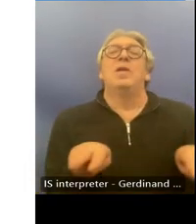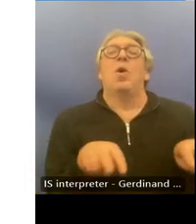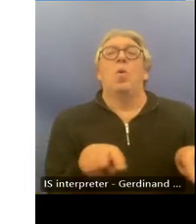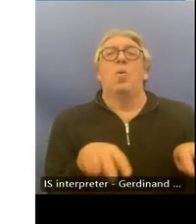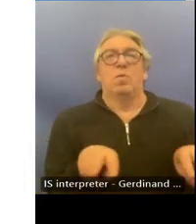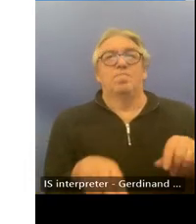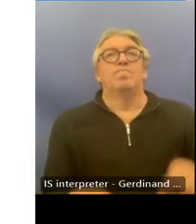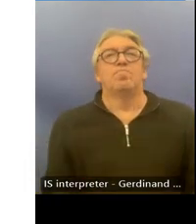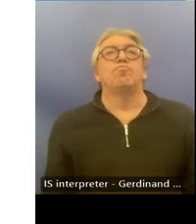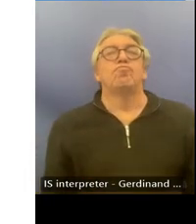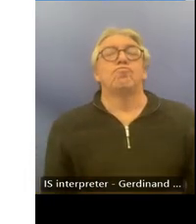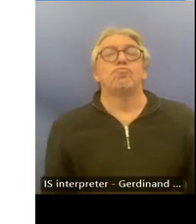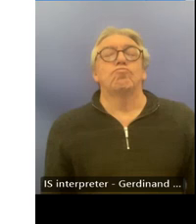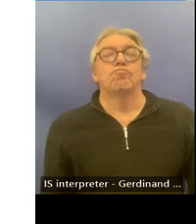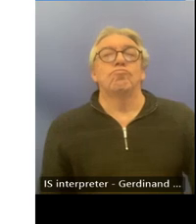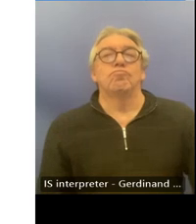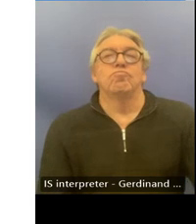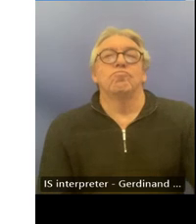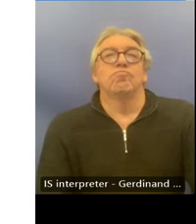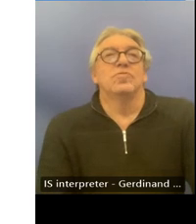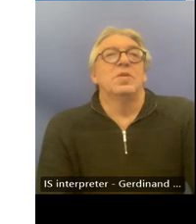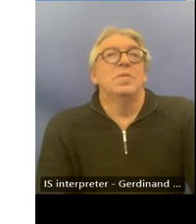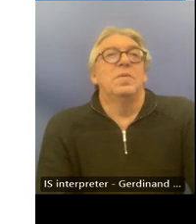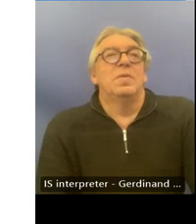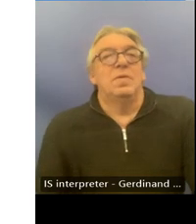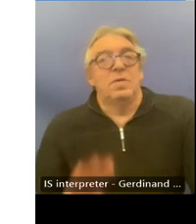of my presentation.